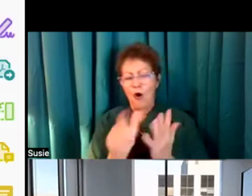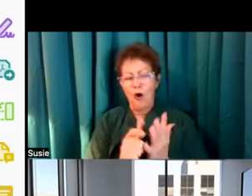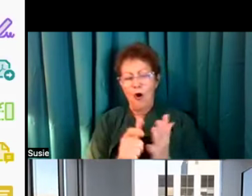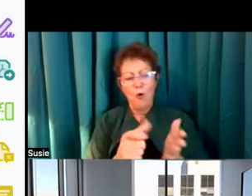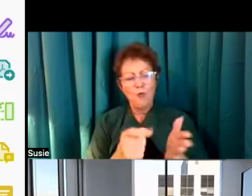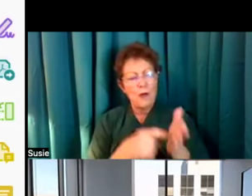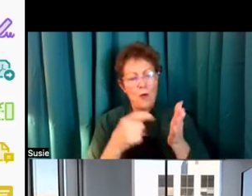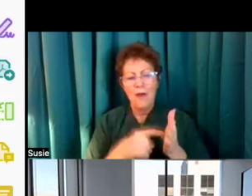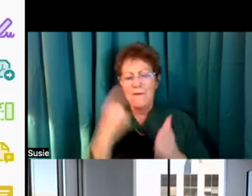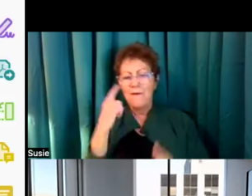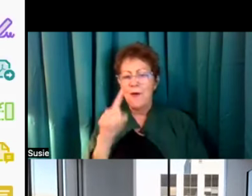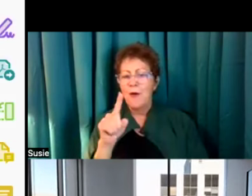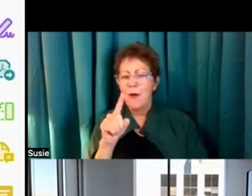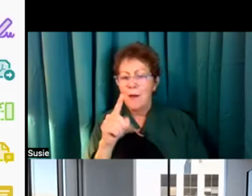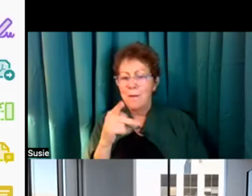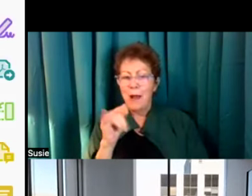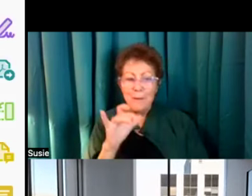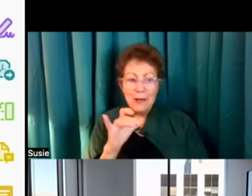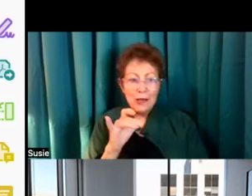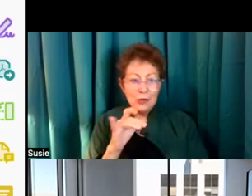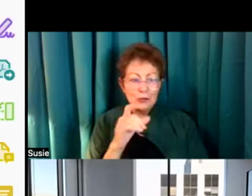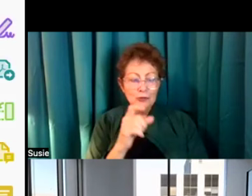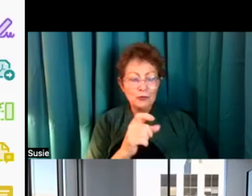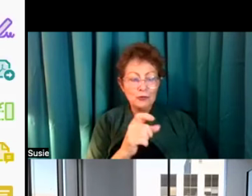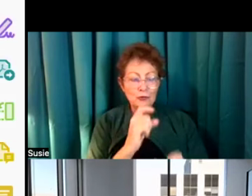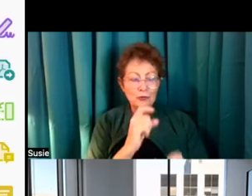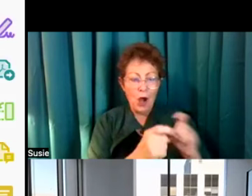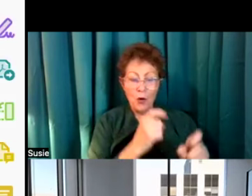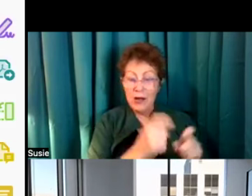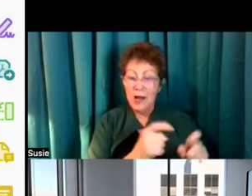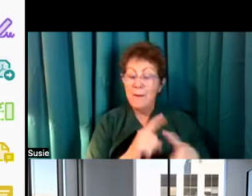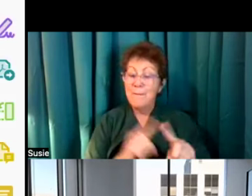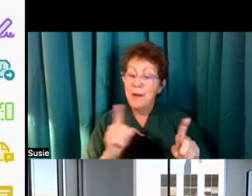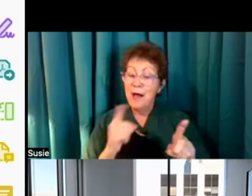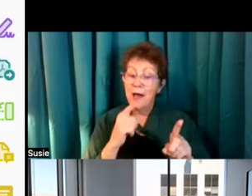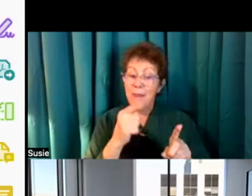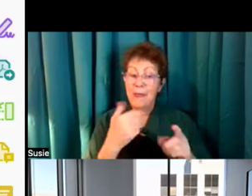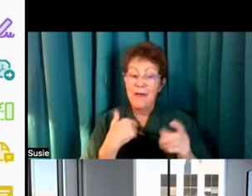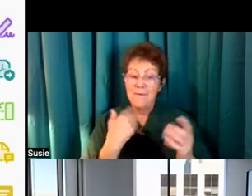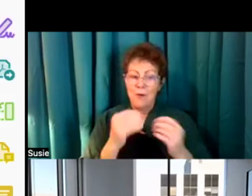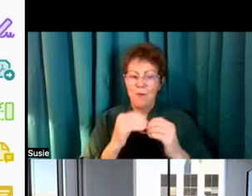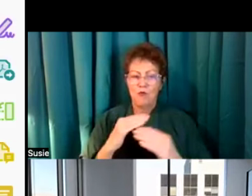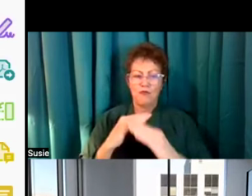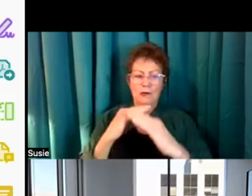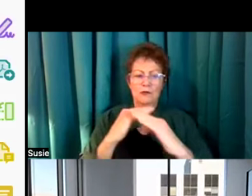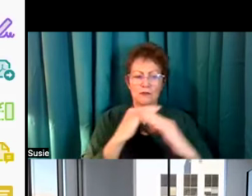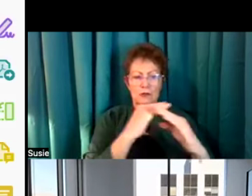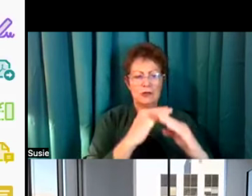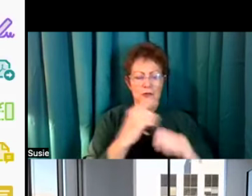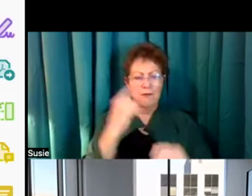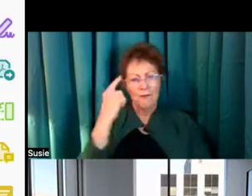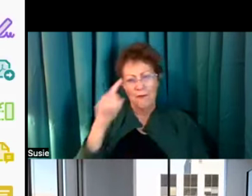charities, but they also have more restrictions from the